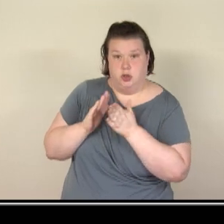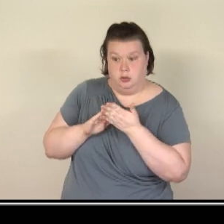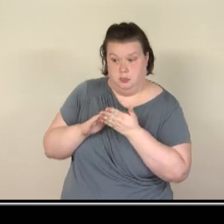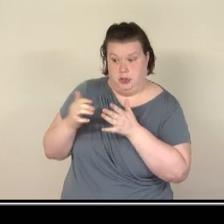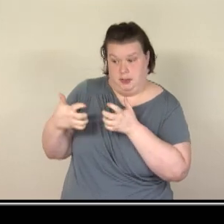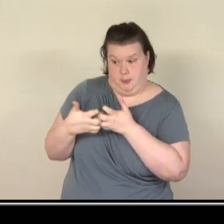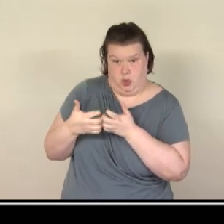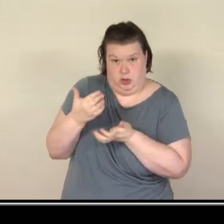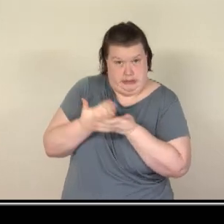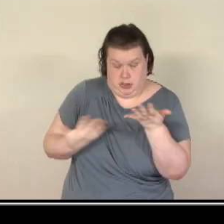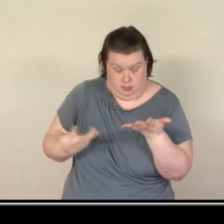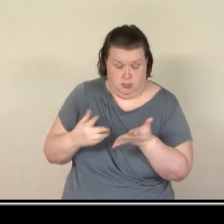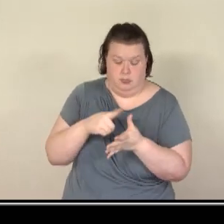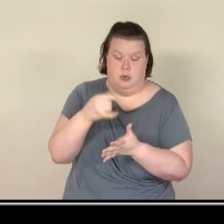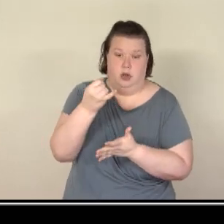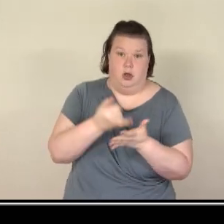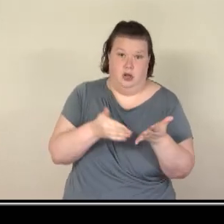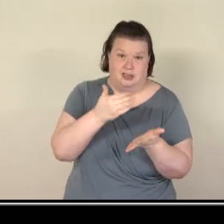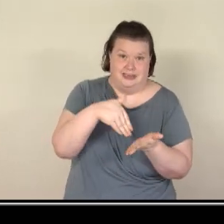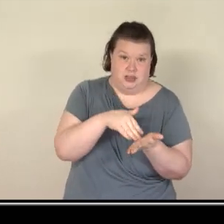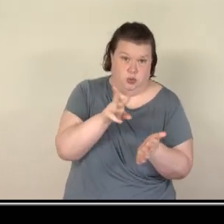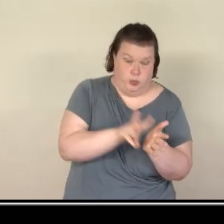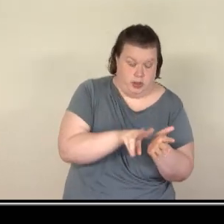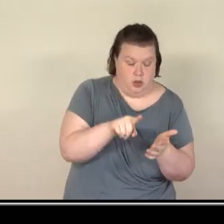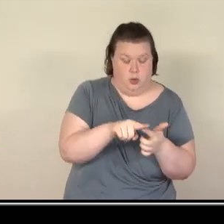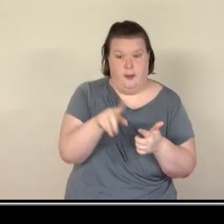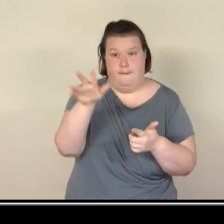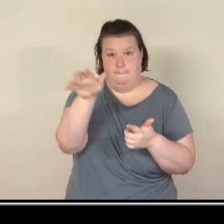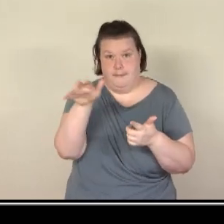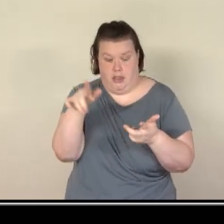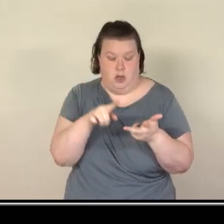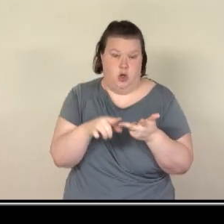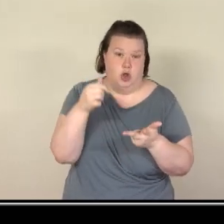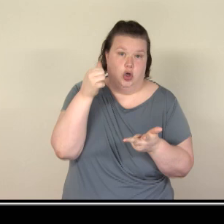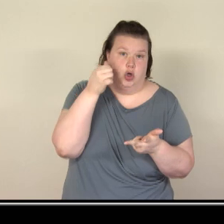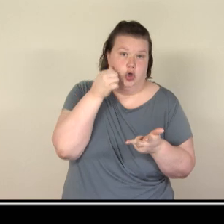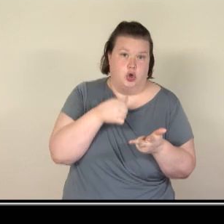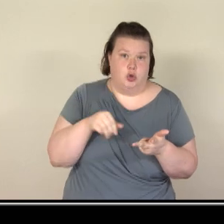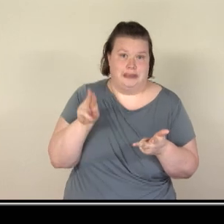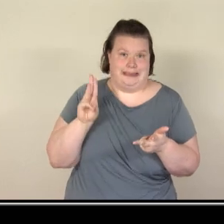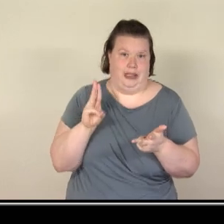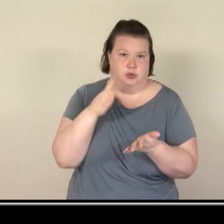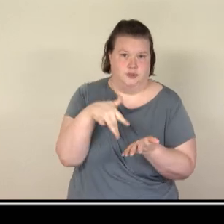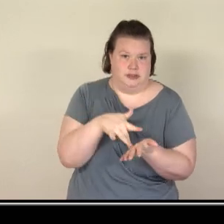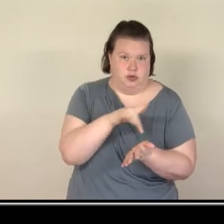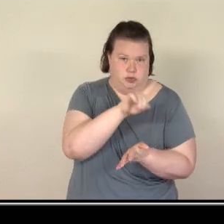include Art Center Waco, Baylor University, Girl Scouts of Central Texas,